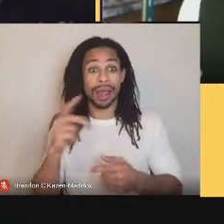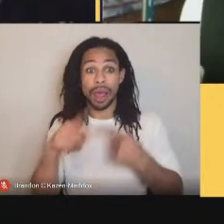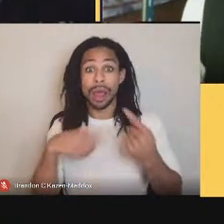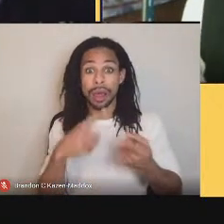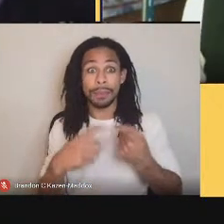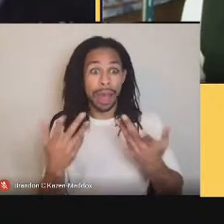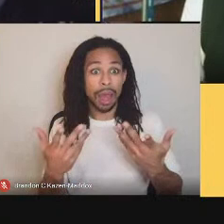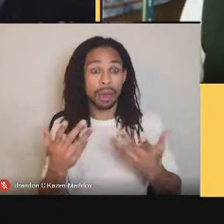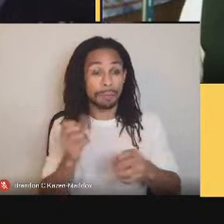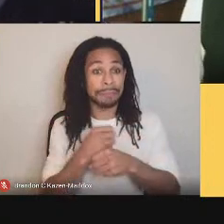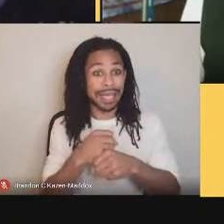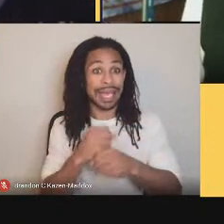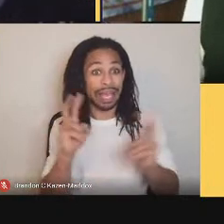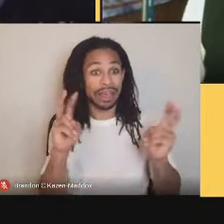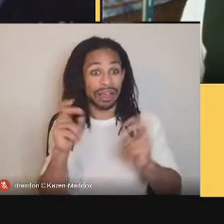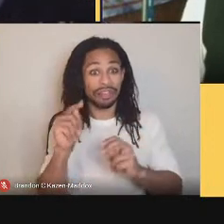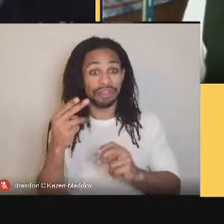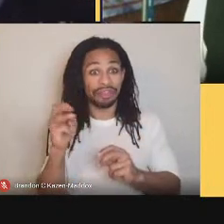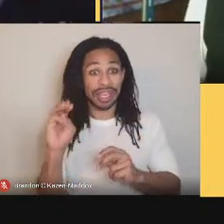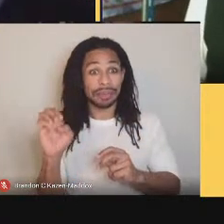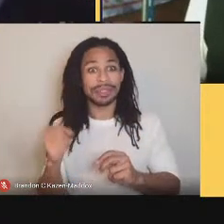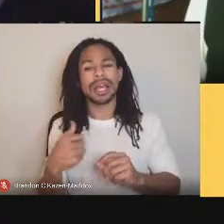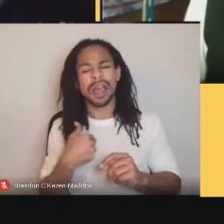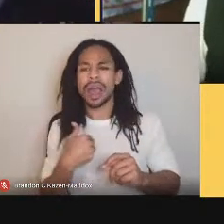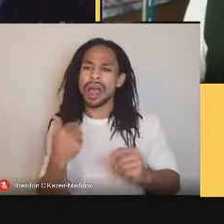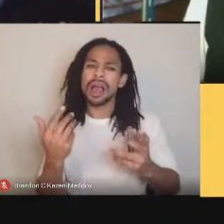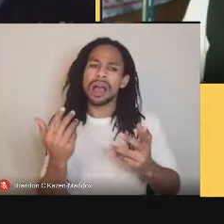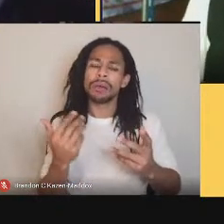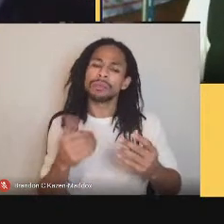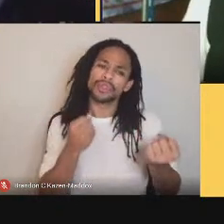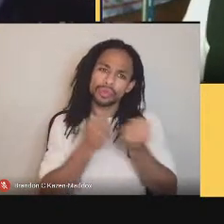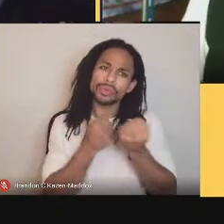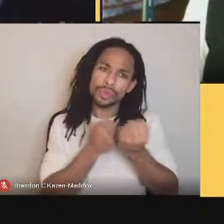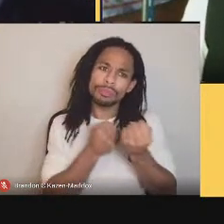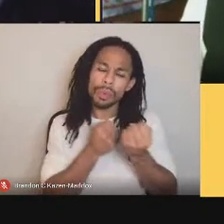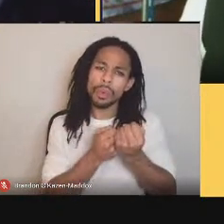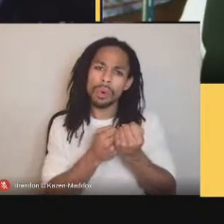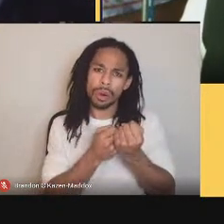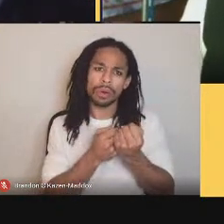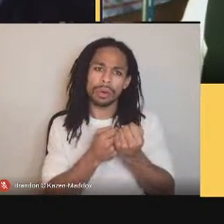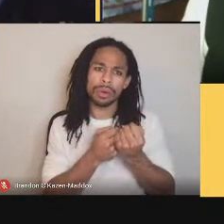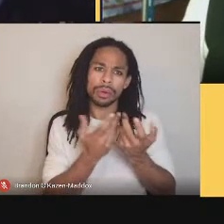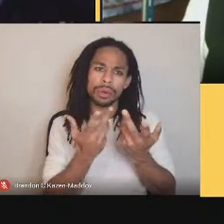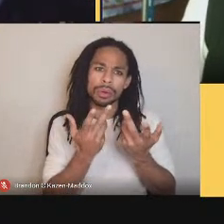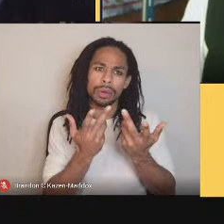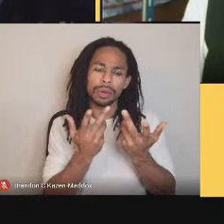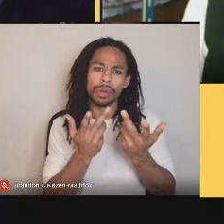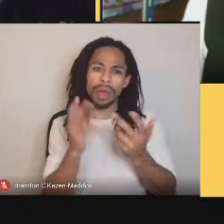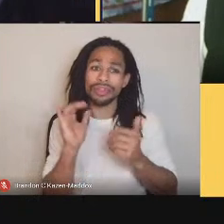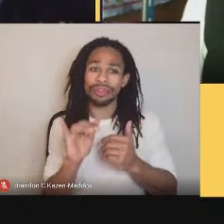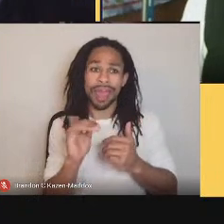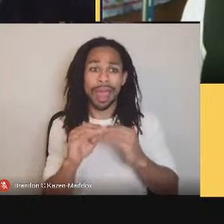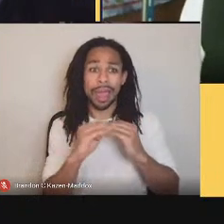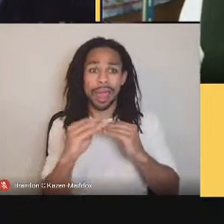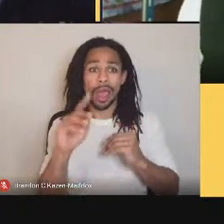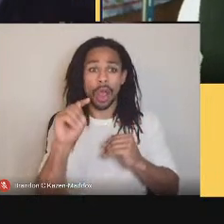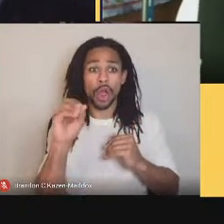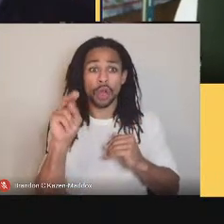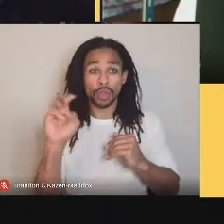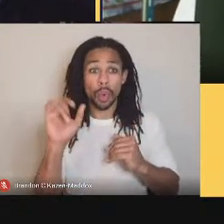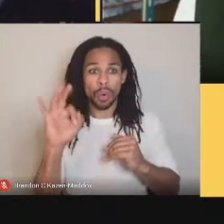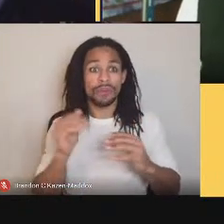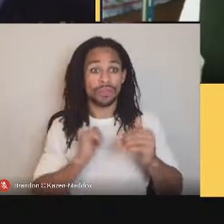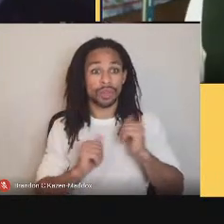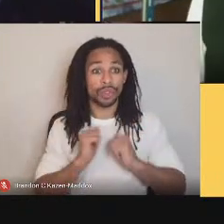it was always something to support more of the tone of the show versus their